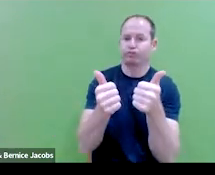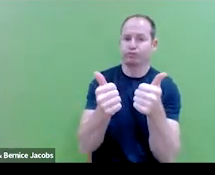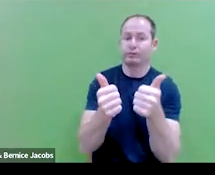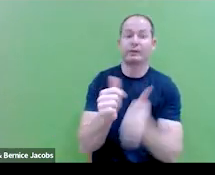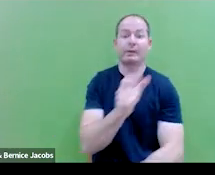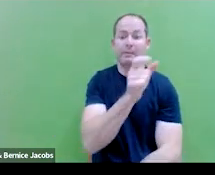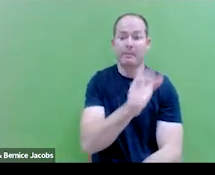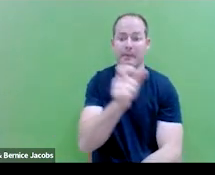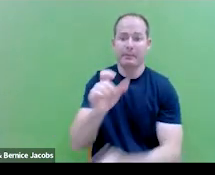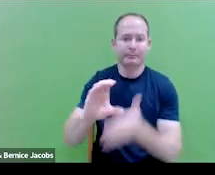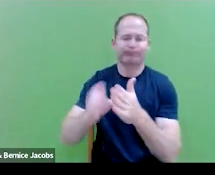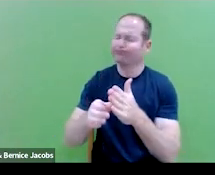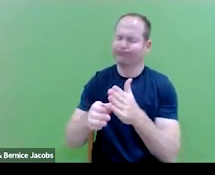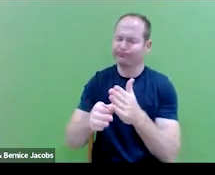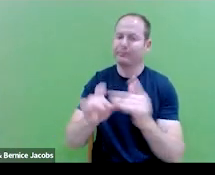with disabilities.